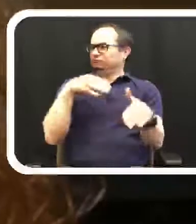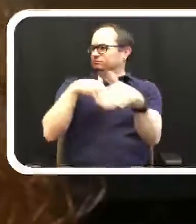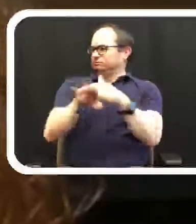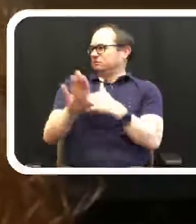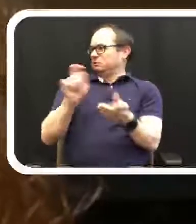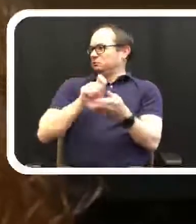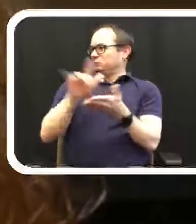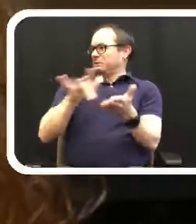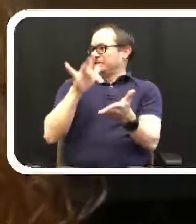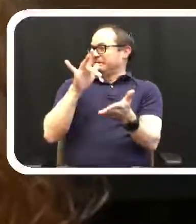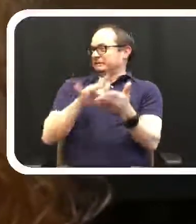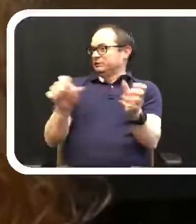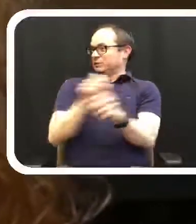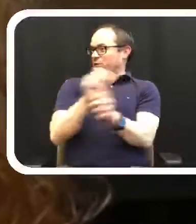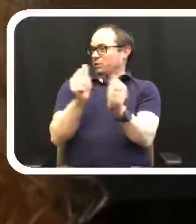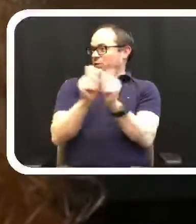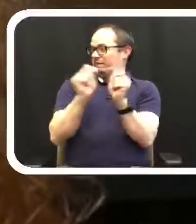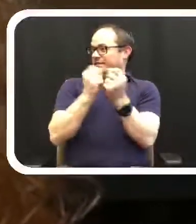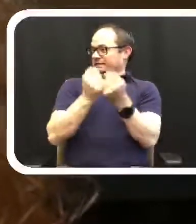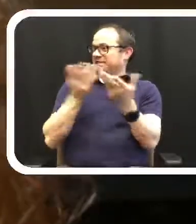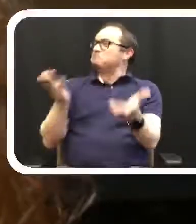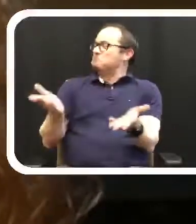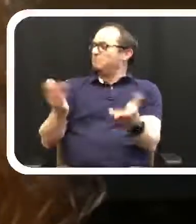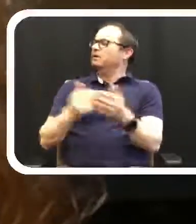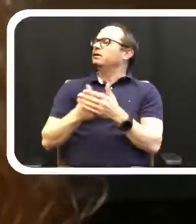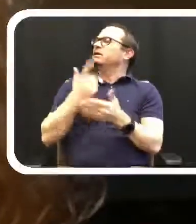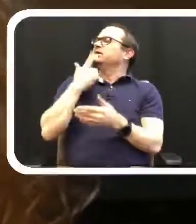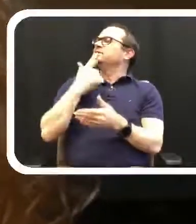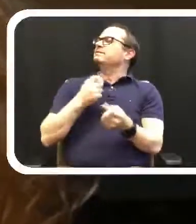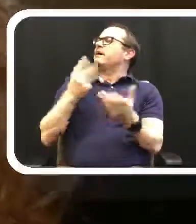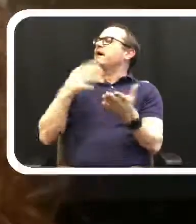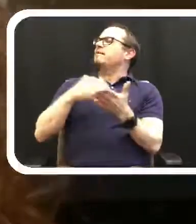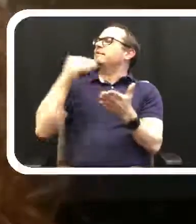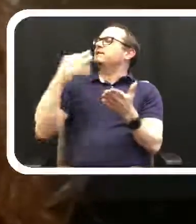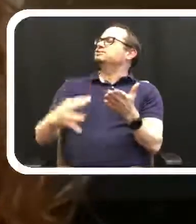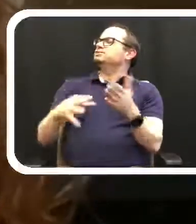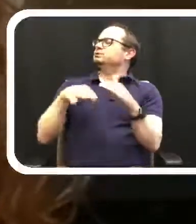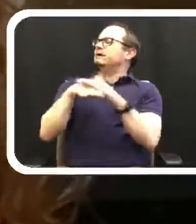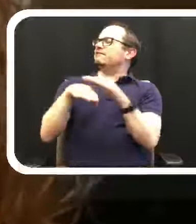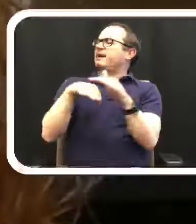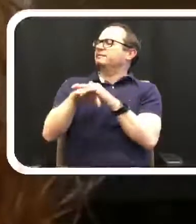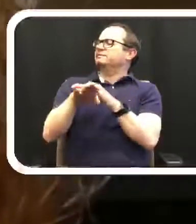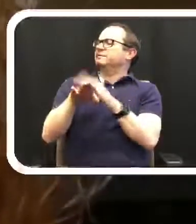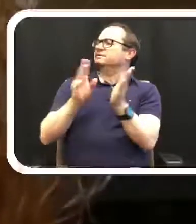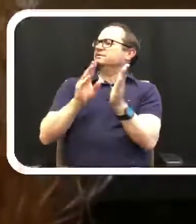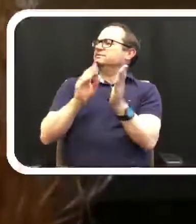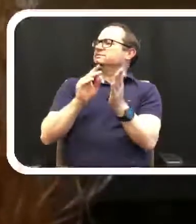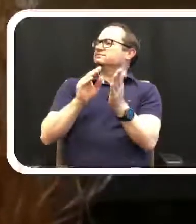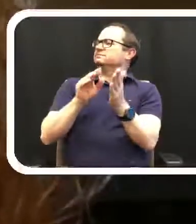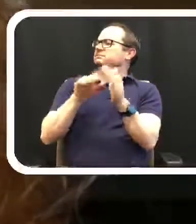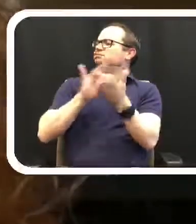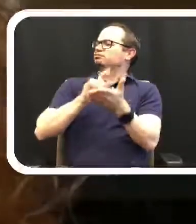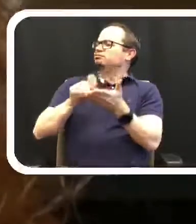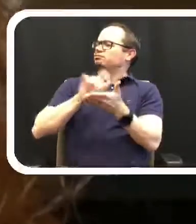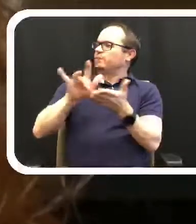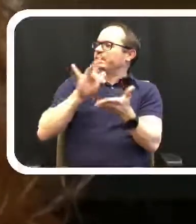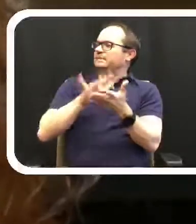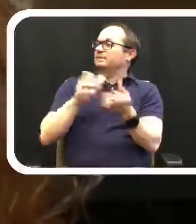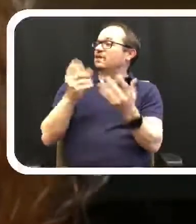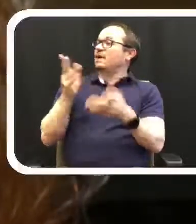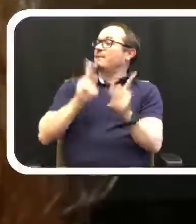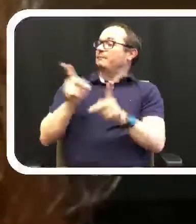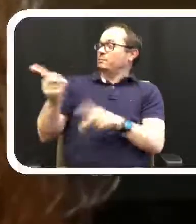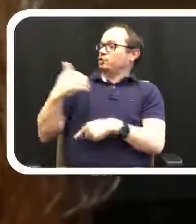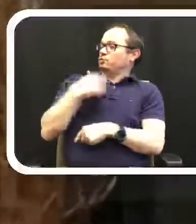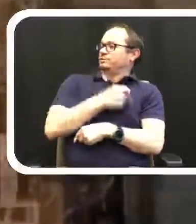in and work with your team. Now, talk to me about how many students kind of access the Writing Center and how many people you have